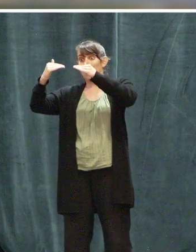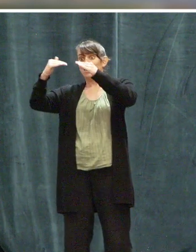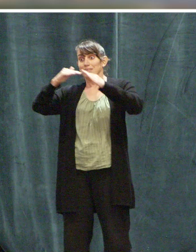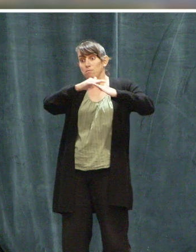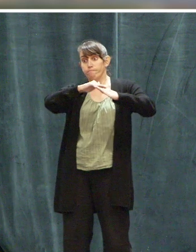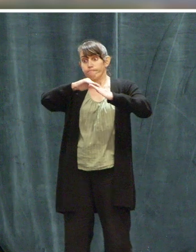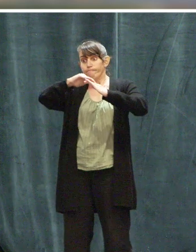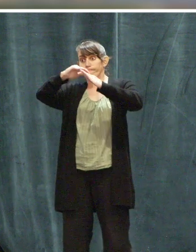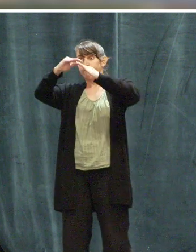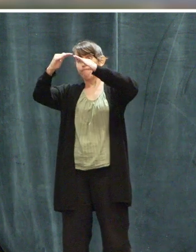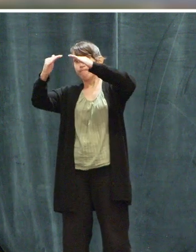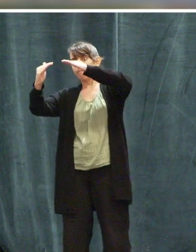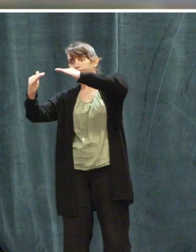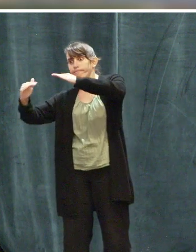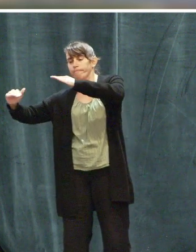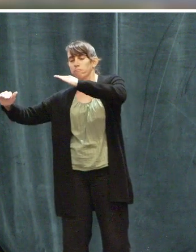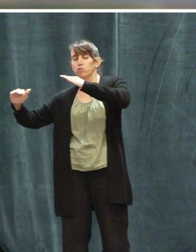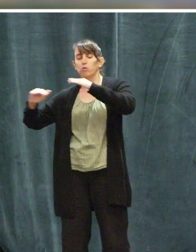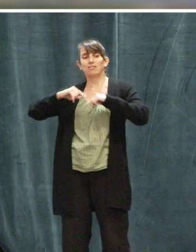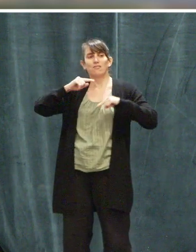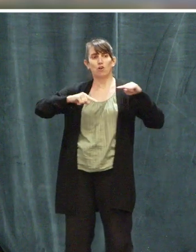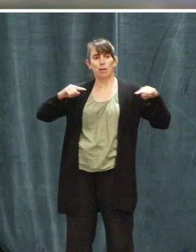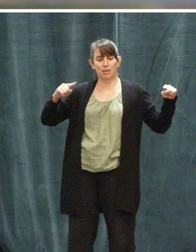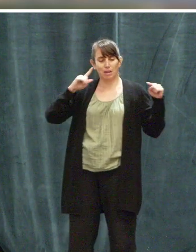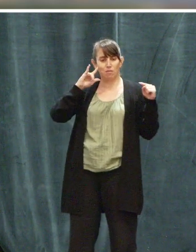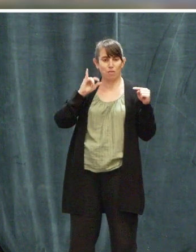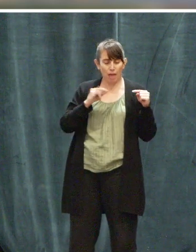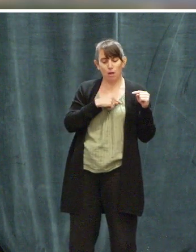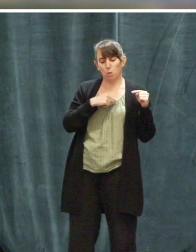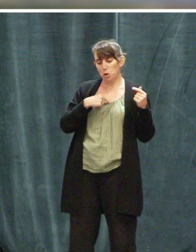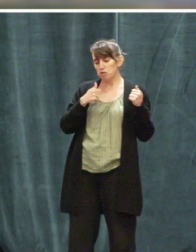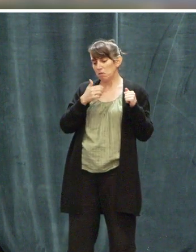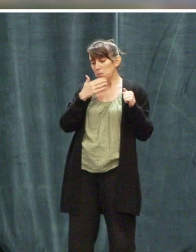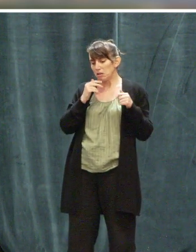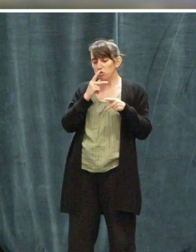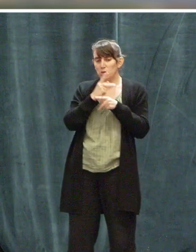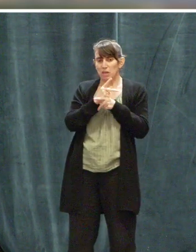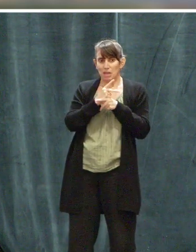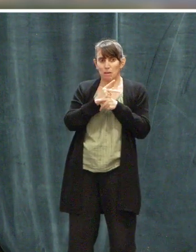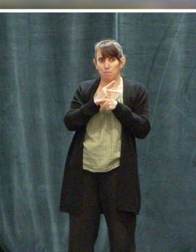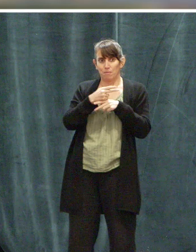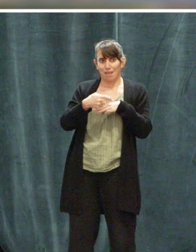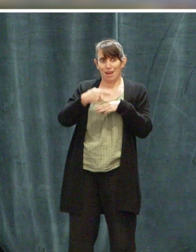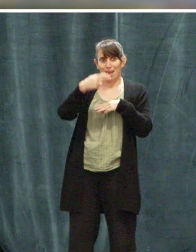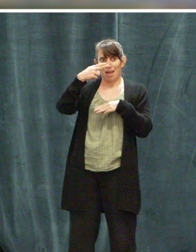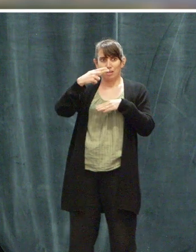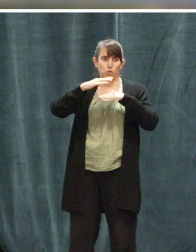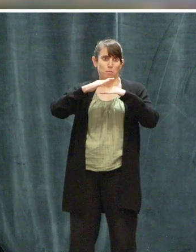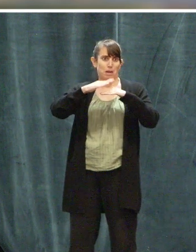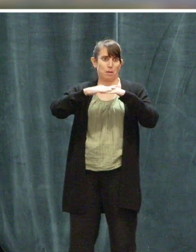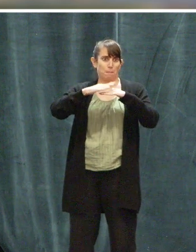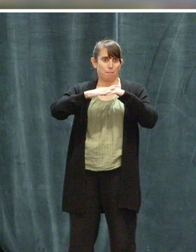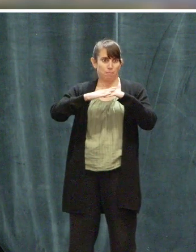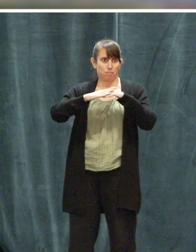gate corners. So there's a bit of variability in that. We're doing our best to keep that height to a minimum in order to achieve the project's